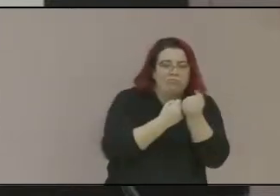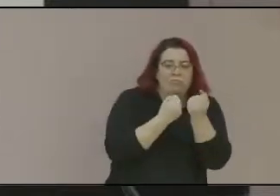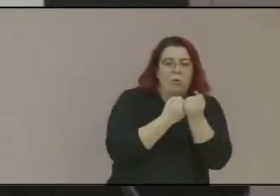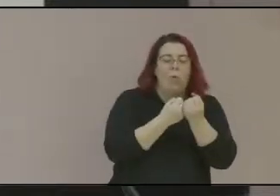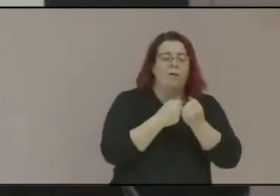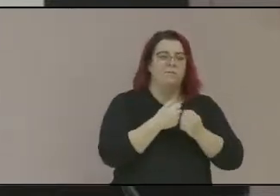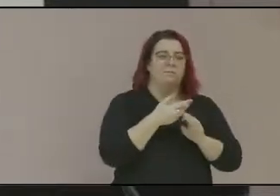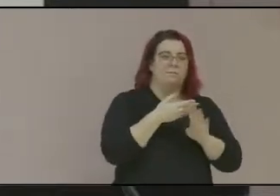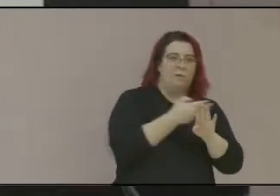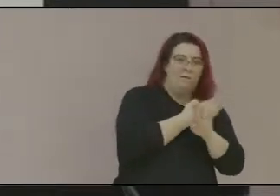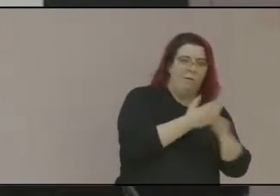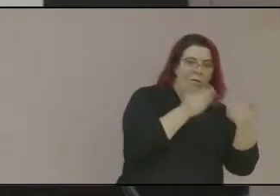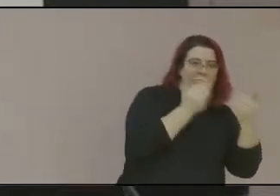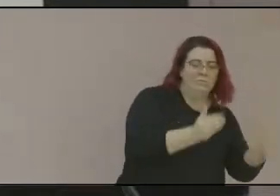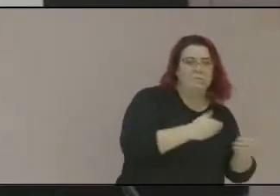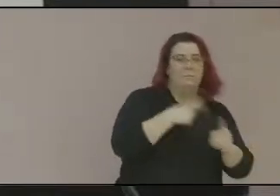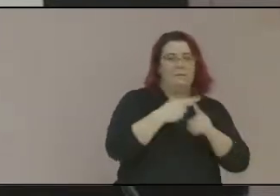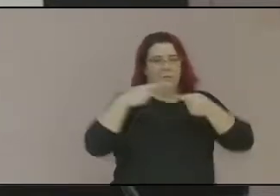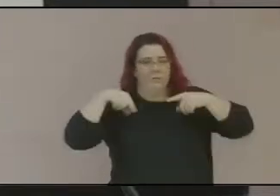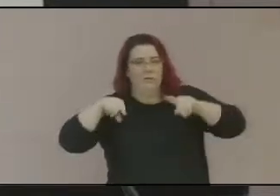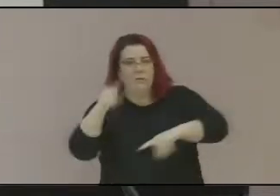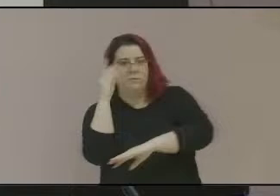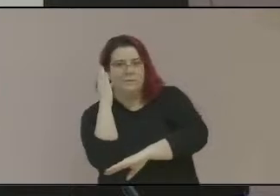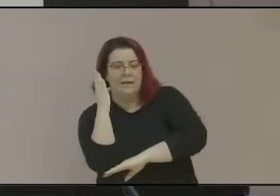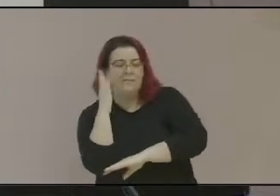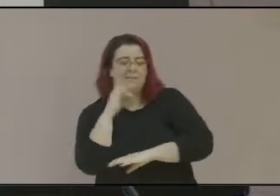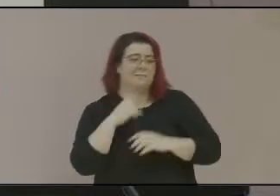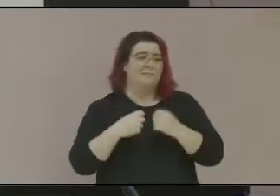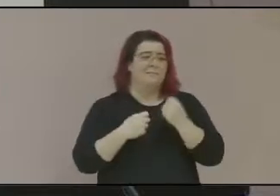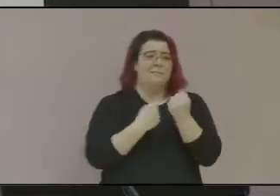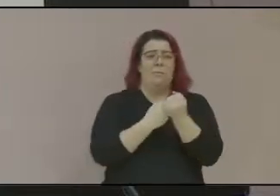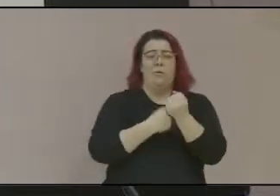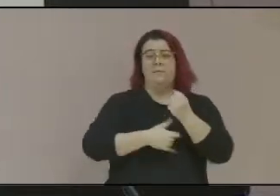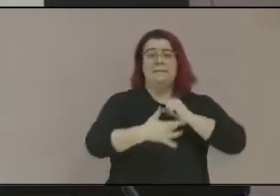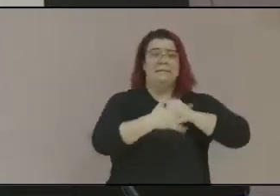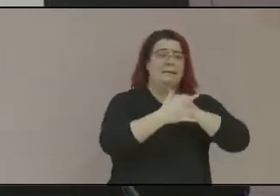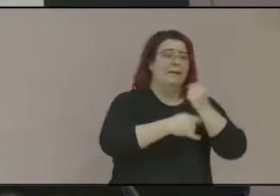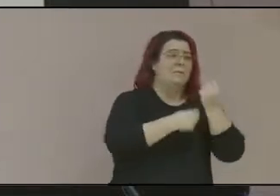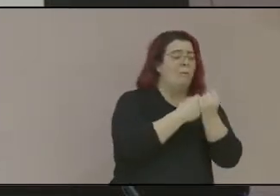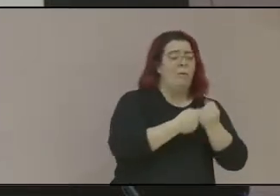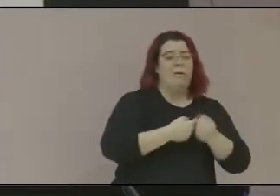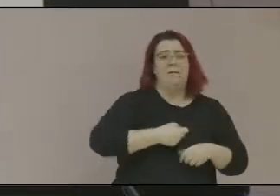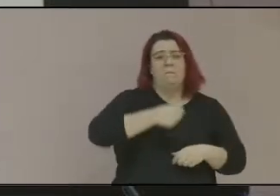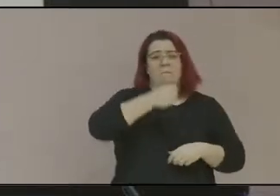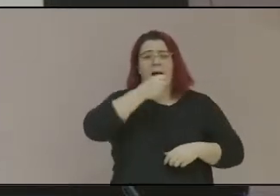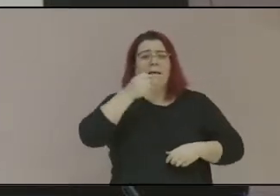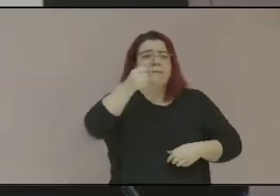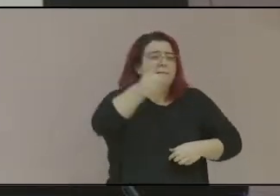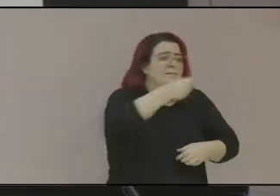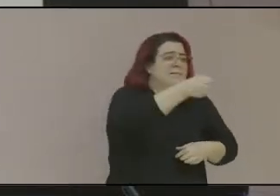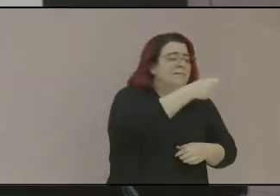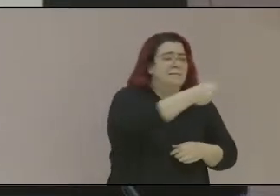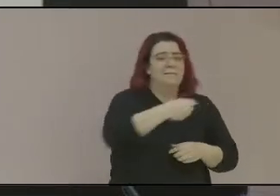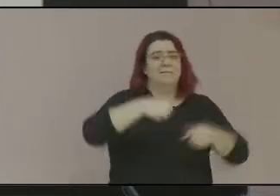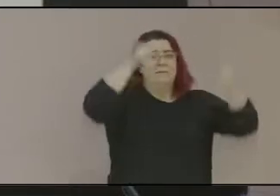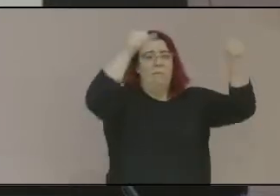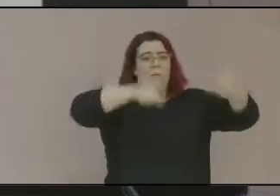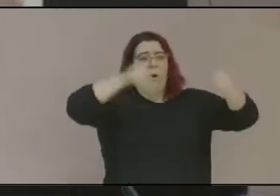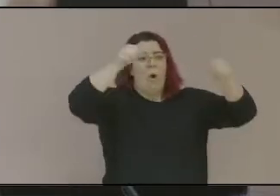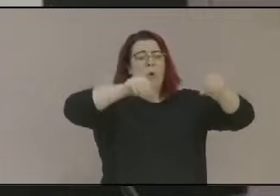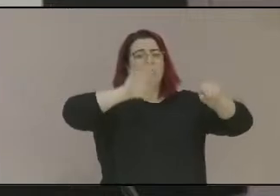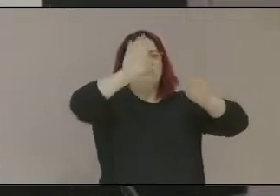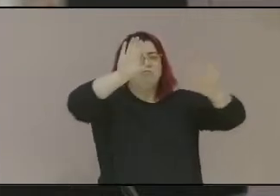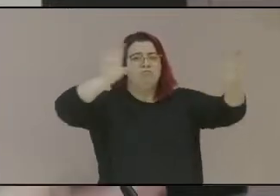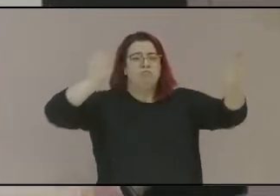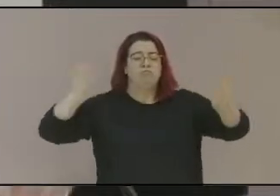the scenes and in this room, from tech support to running the mics to postering and so forth, because this wouldn't